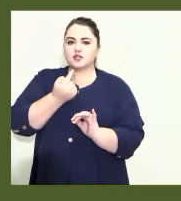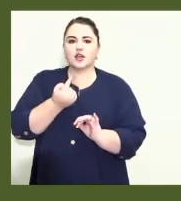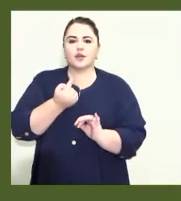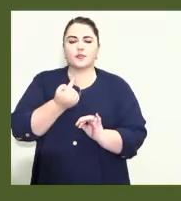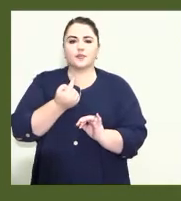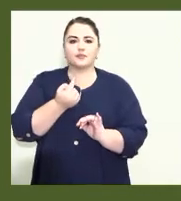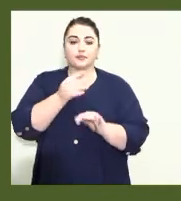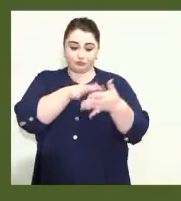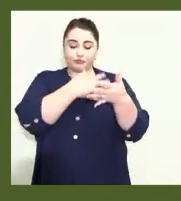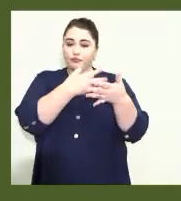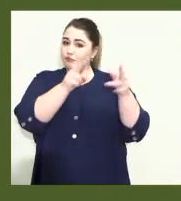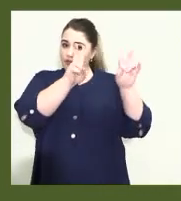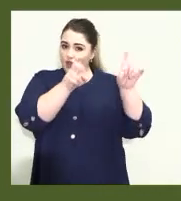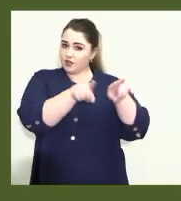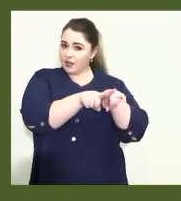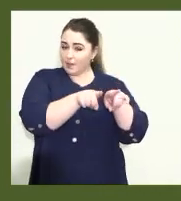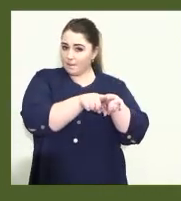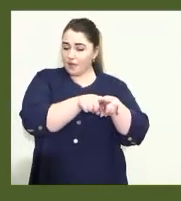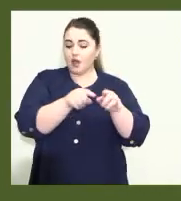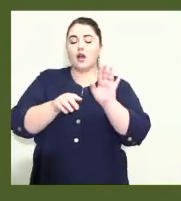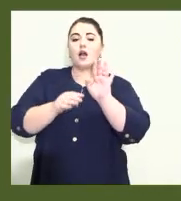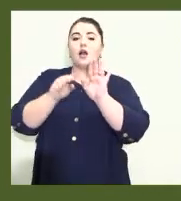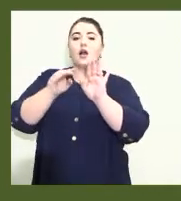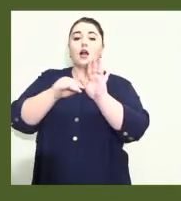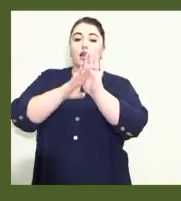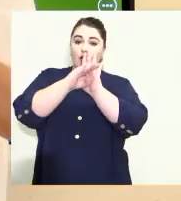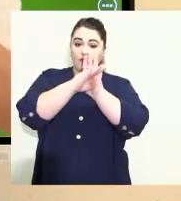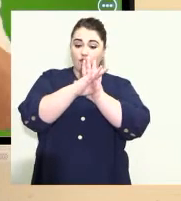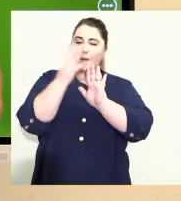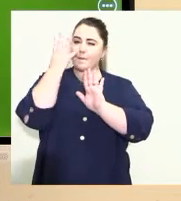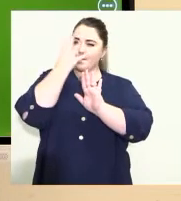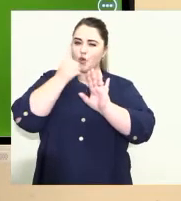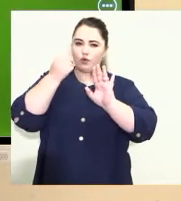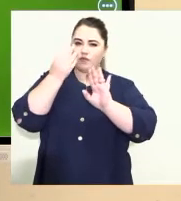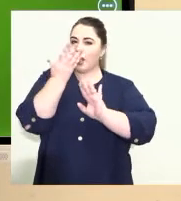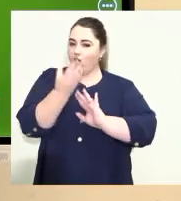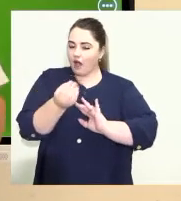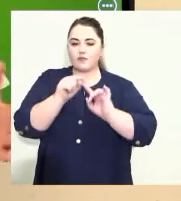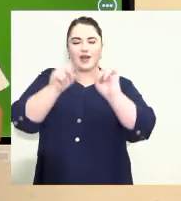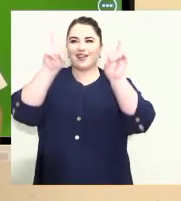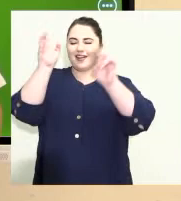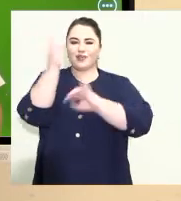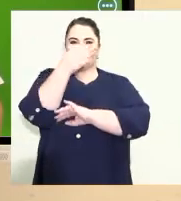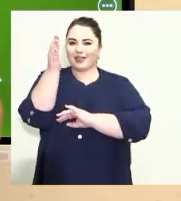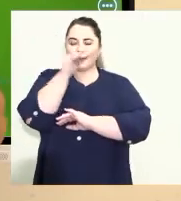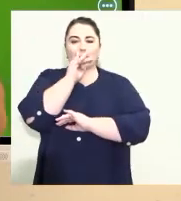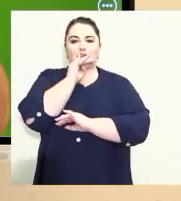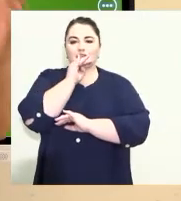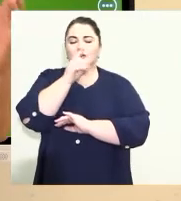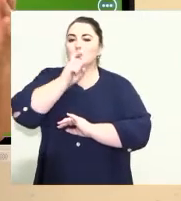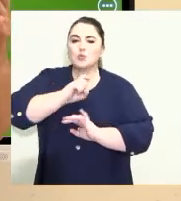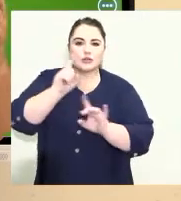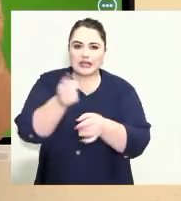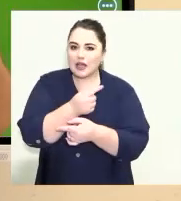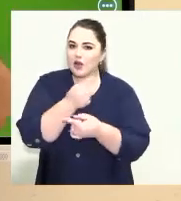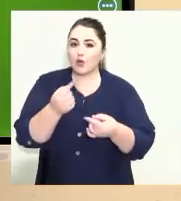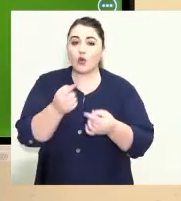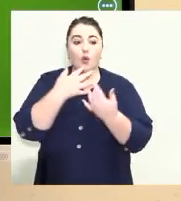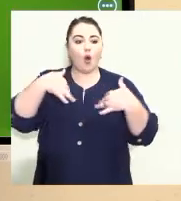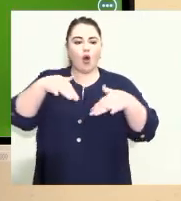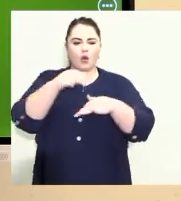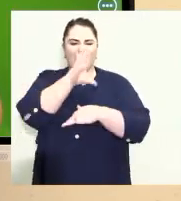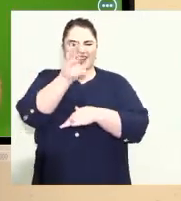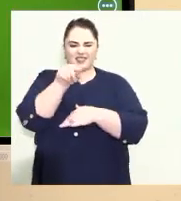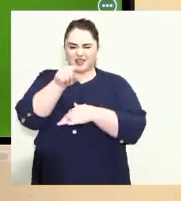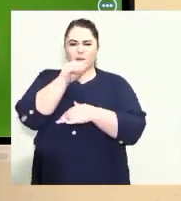about headings in the table. A graph, if you have a beautiful graph and it has no heading, it is useless because everybody